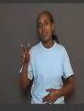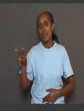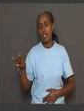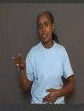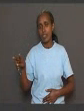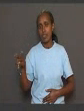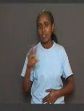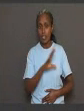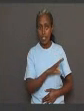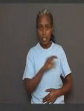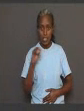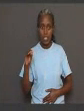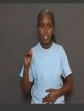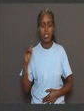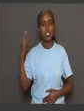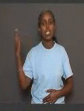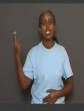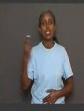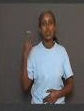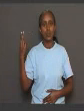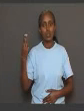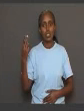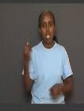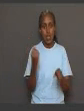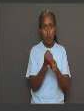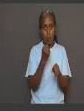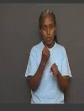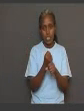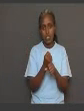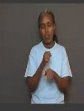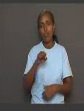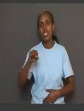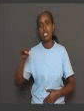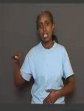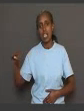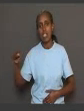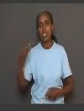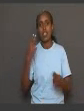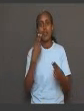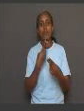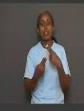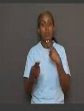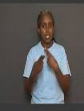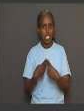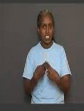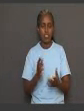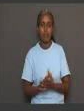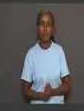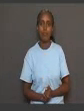vector and is used in the operation of scalar multiplication.